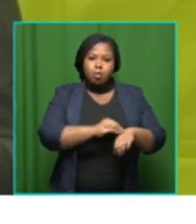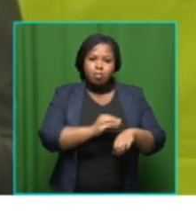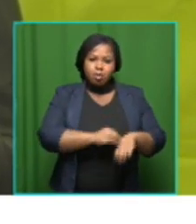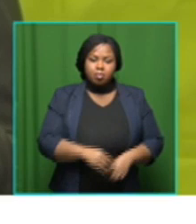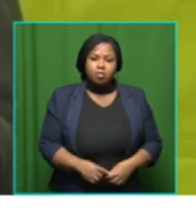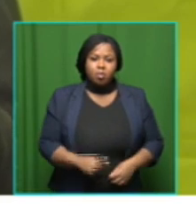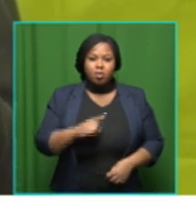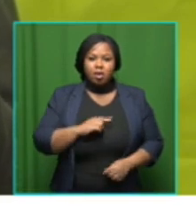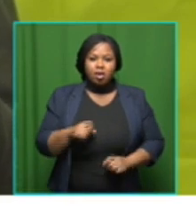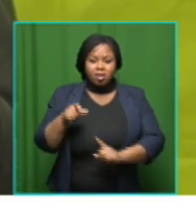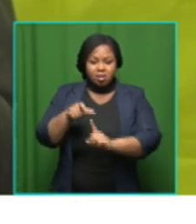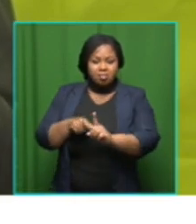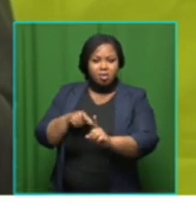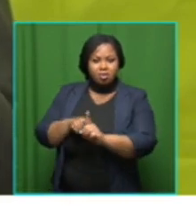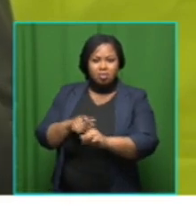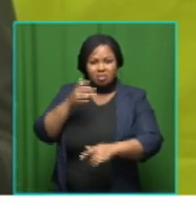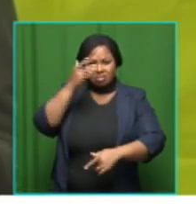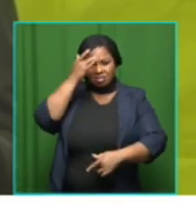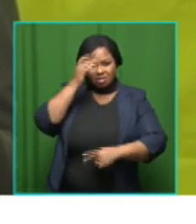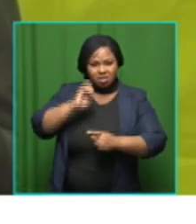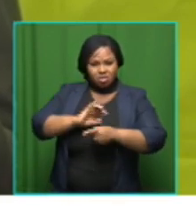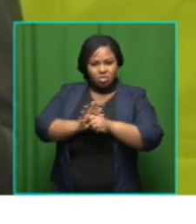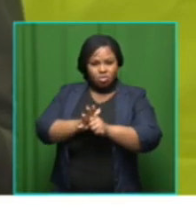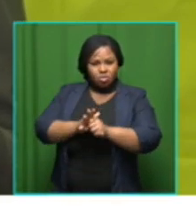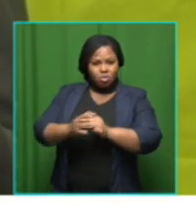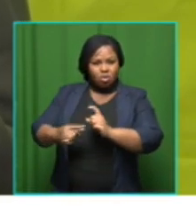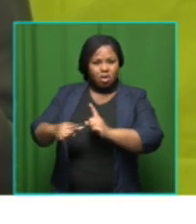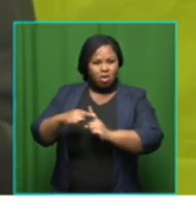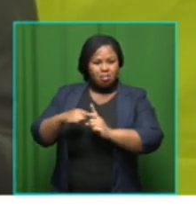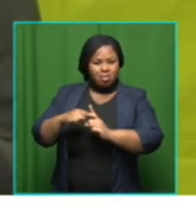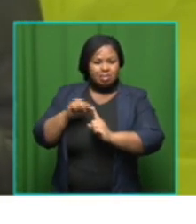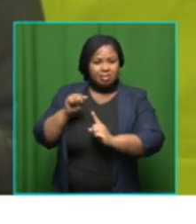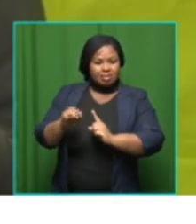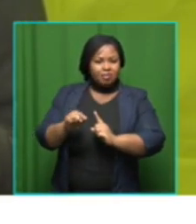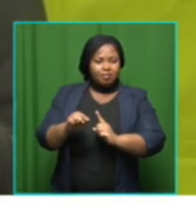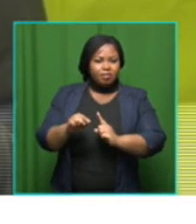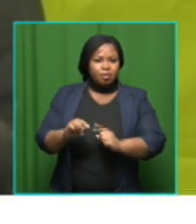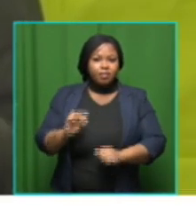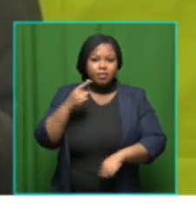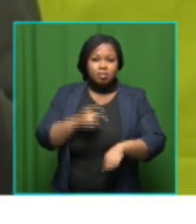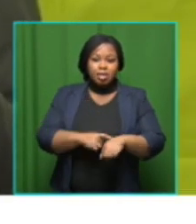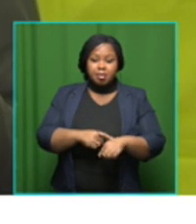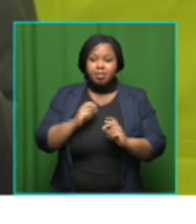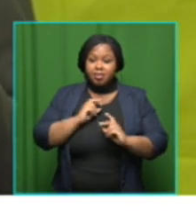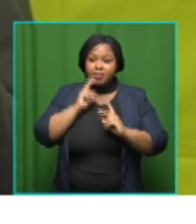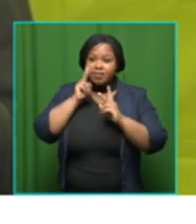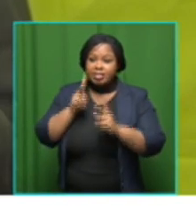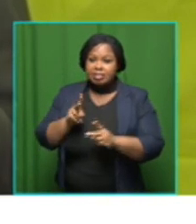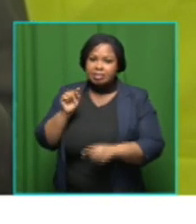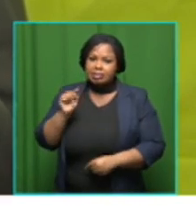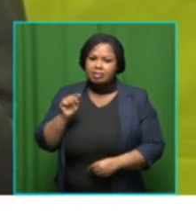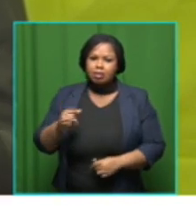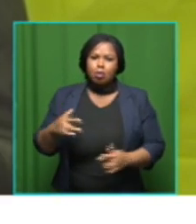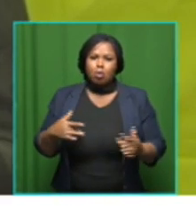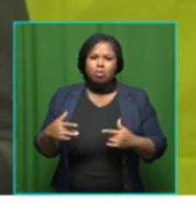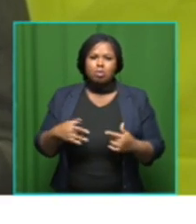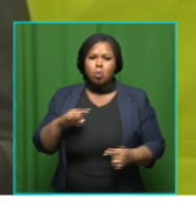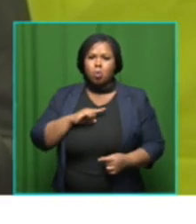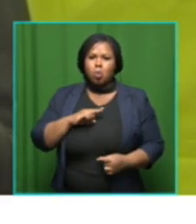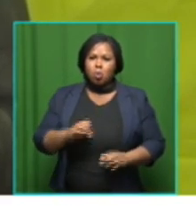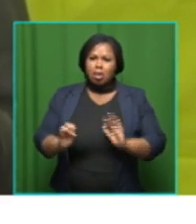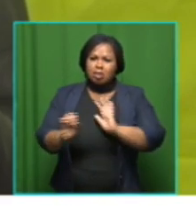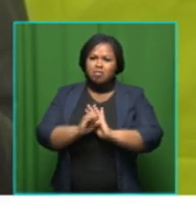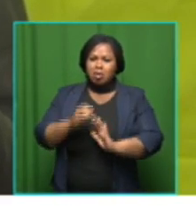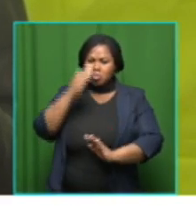in Gauteng, she was pretty much worried for being identified, because of fear of being